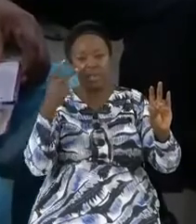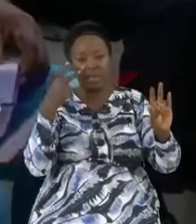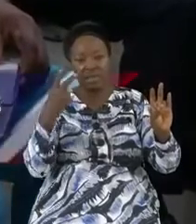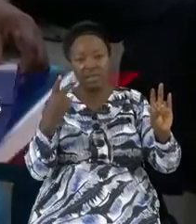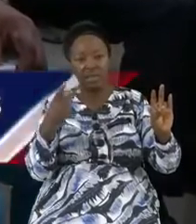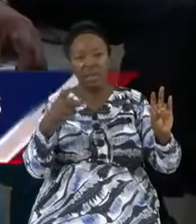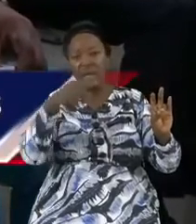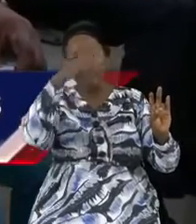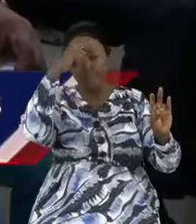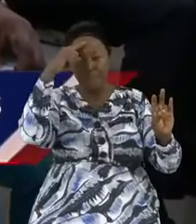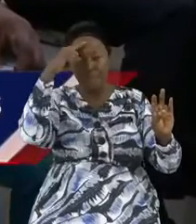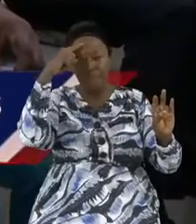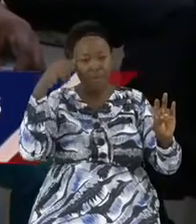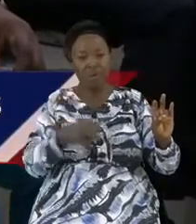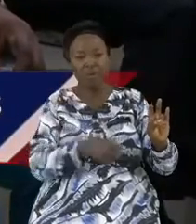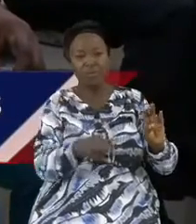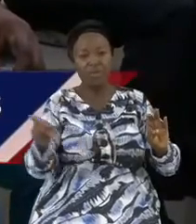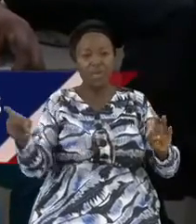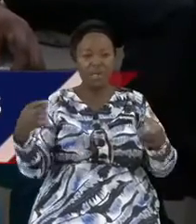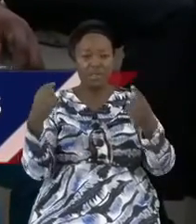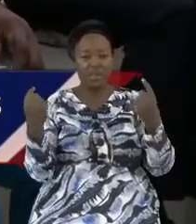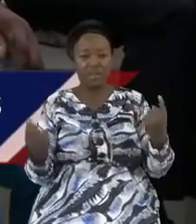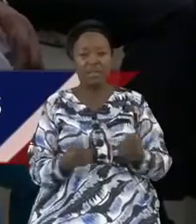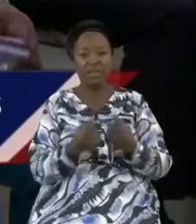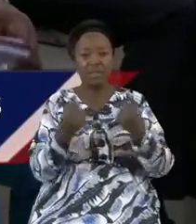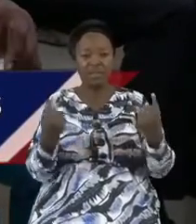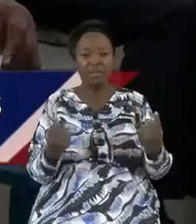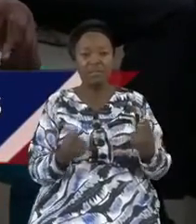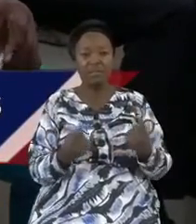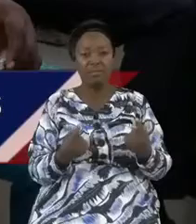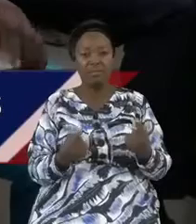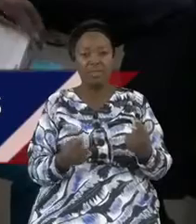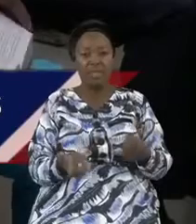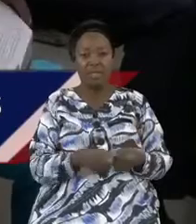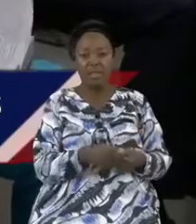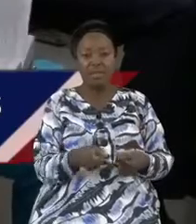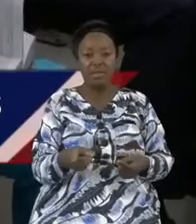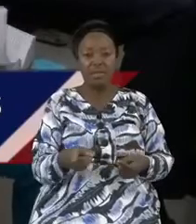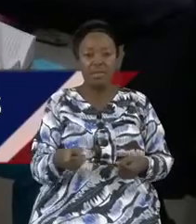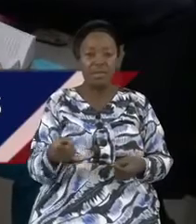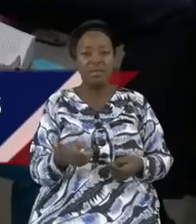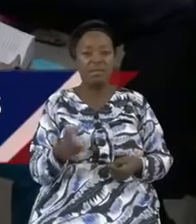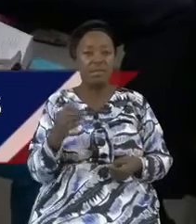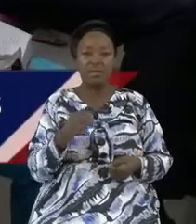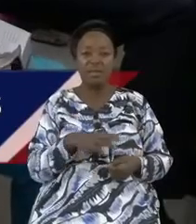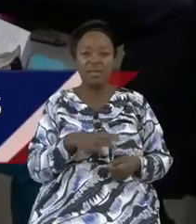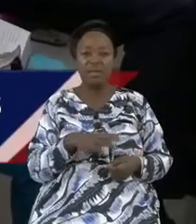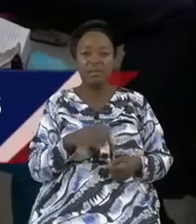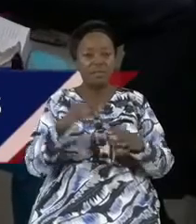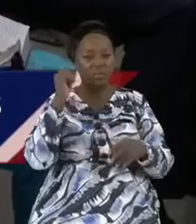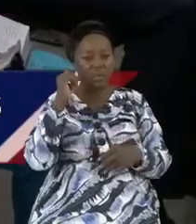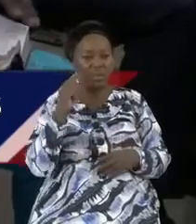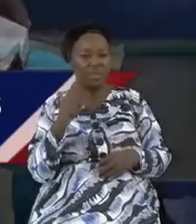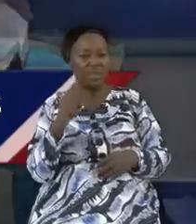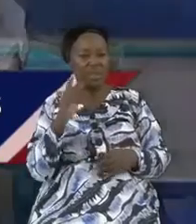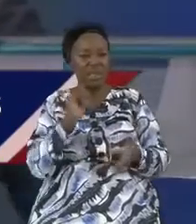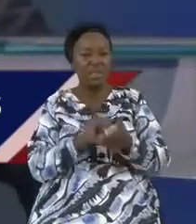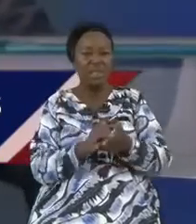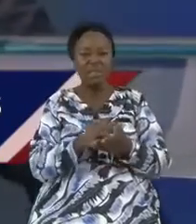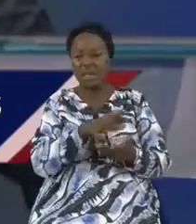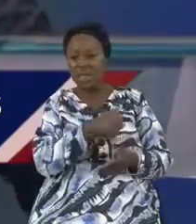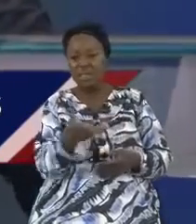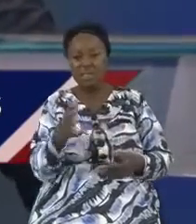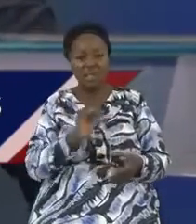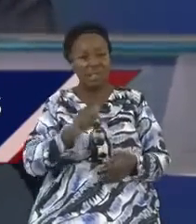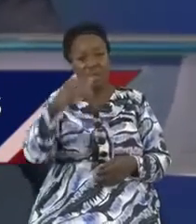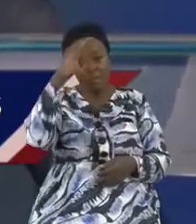because of their transgression. They were foolish, they didn't understand. Whatsoever a man